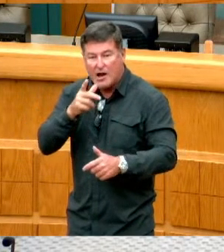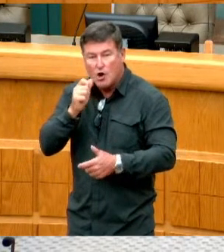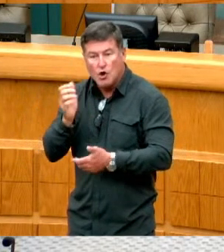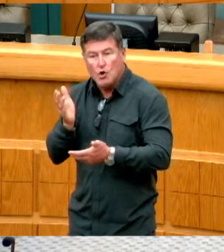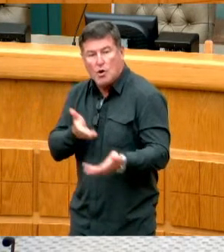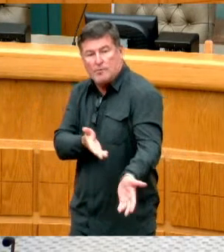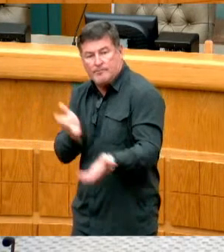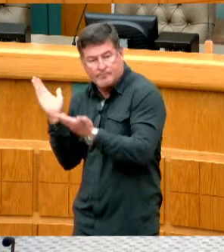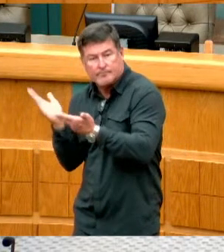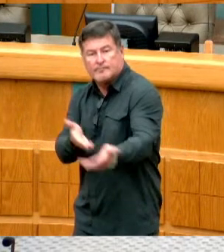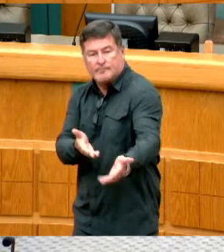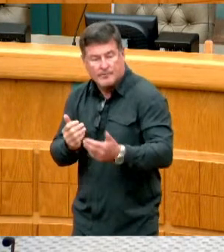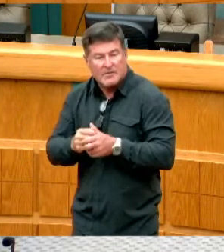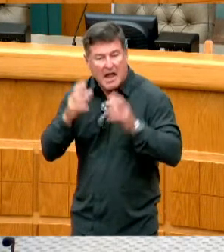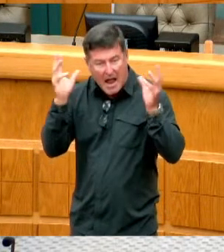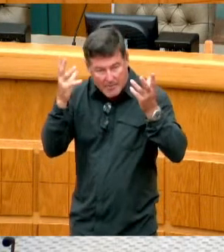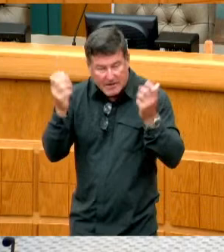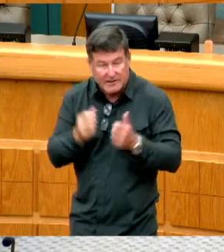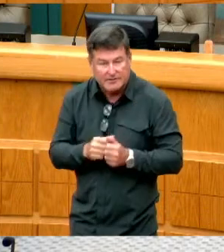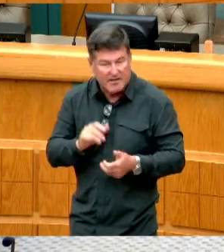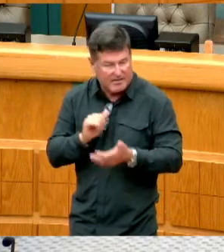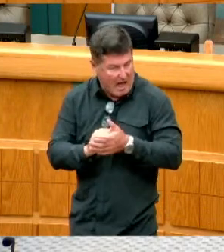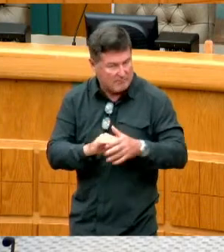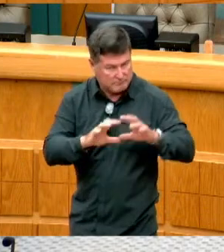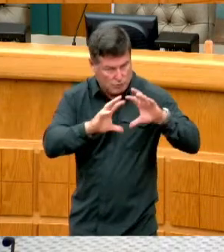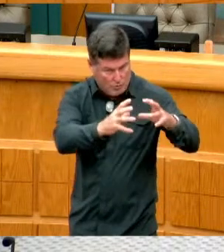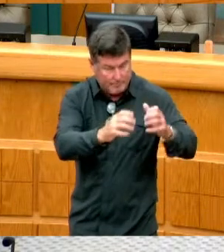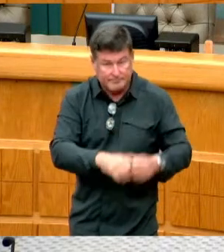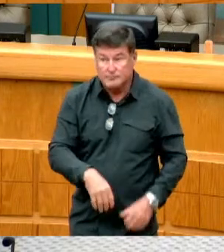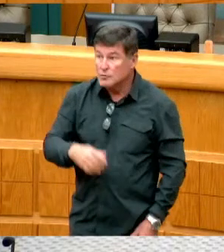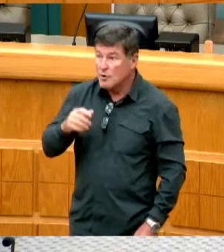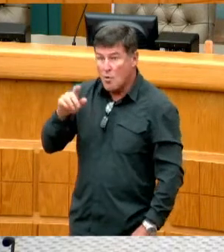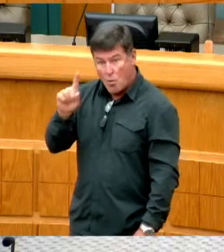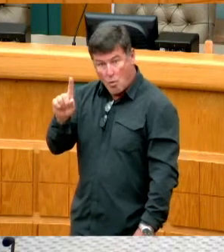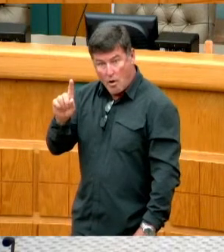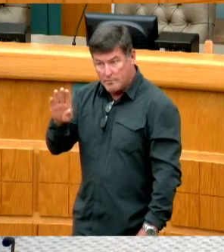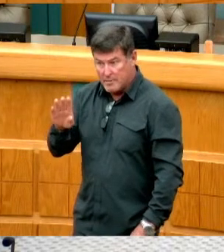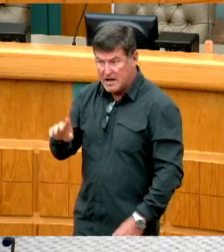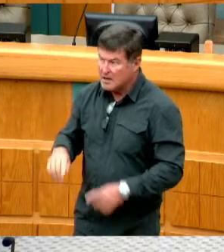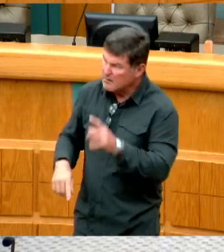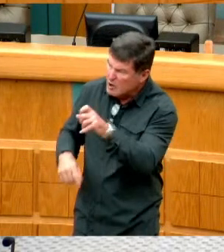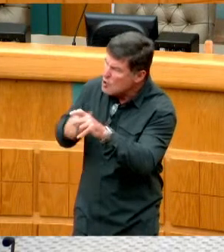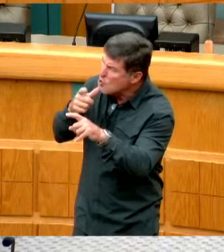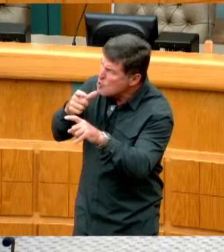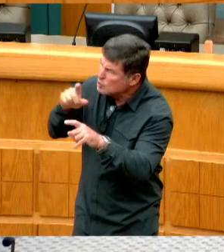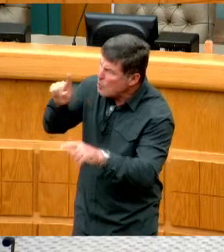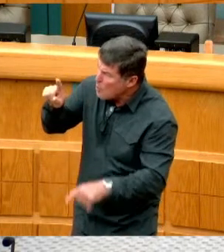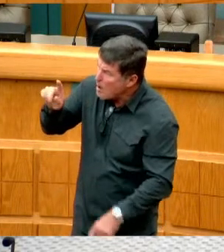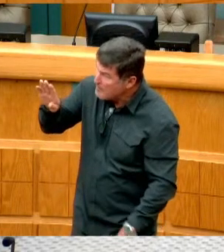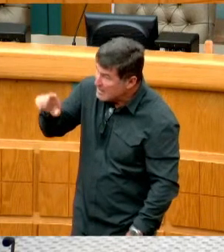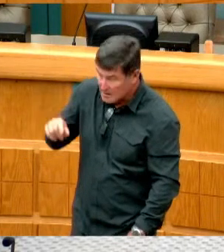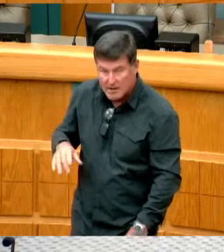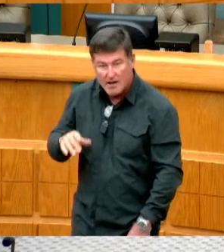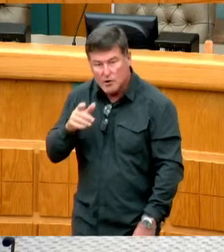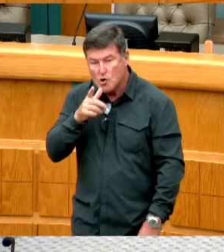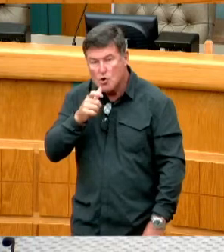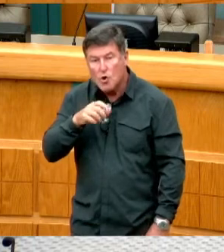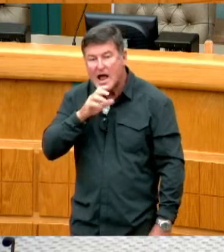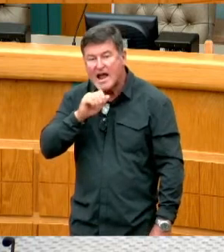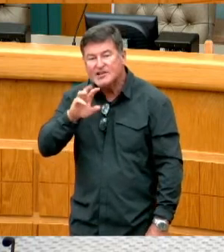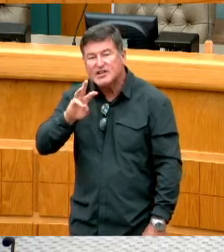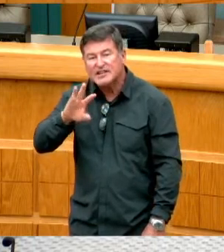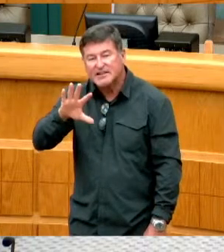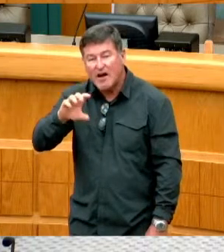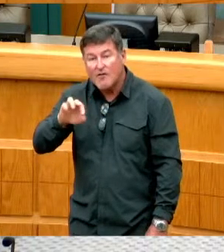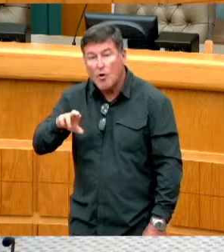patients. And who is 1B? Those are the over 65 population and those over 18 living with